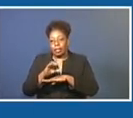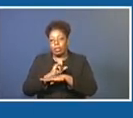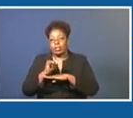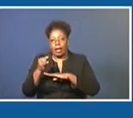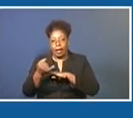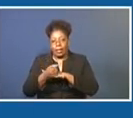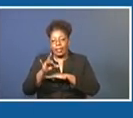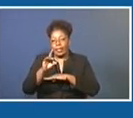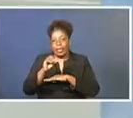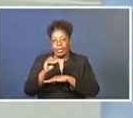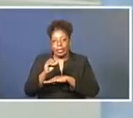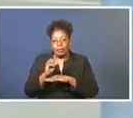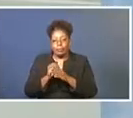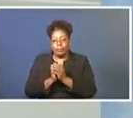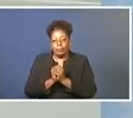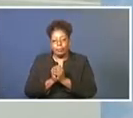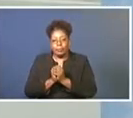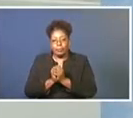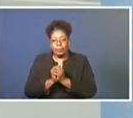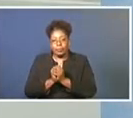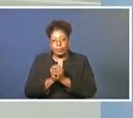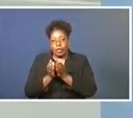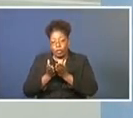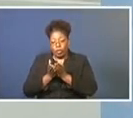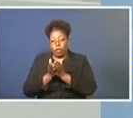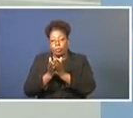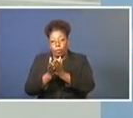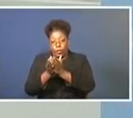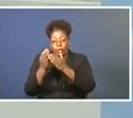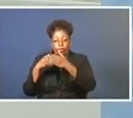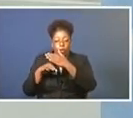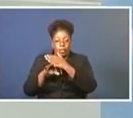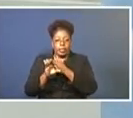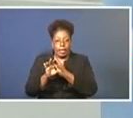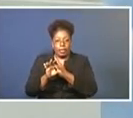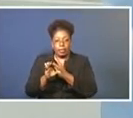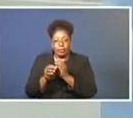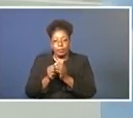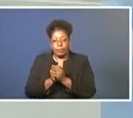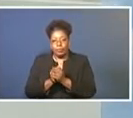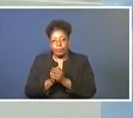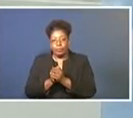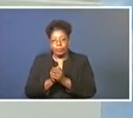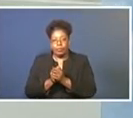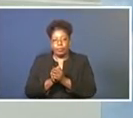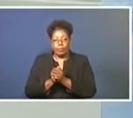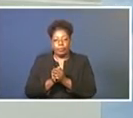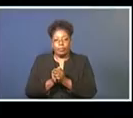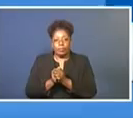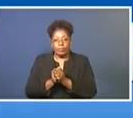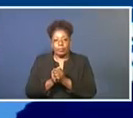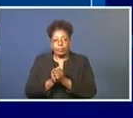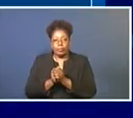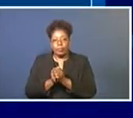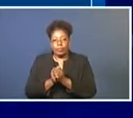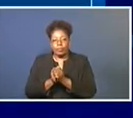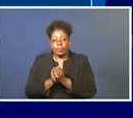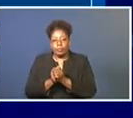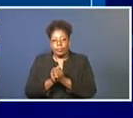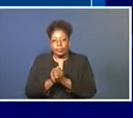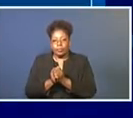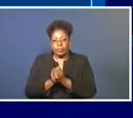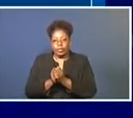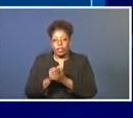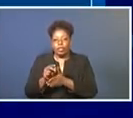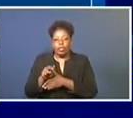Islands also at 80 degrees. And your boating forecast tonight is brought to you by Builders Mall, home of FYP, the Tile King, and the Paint Setter.